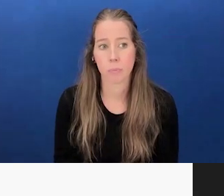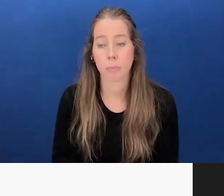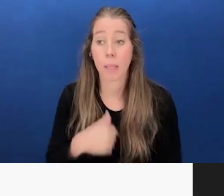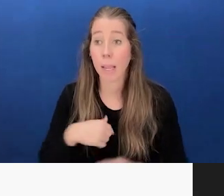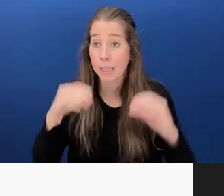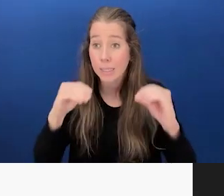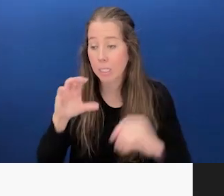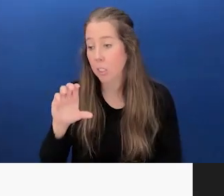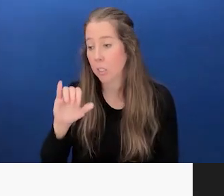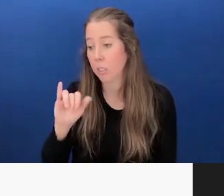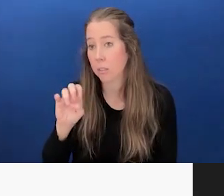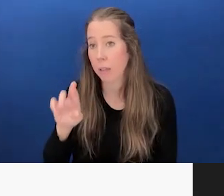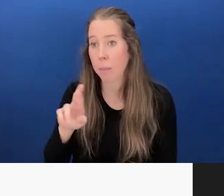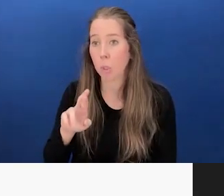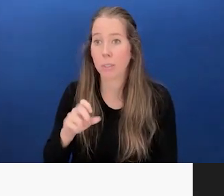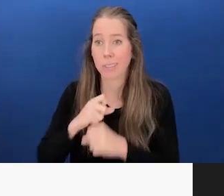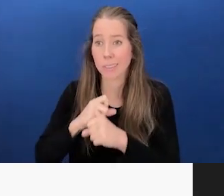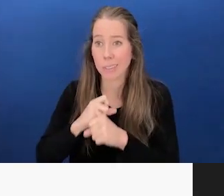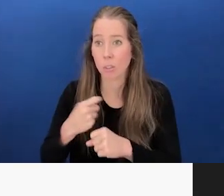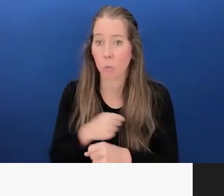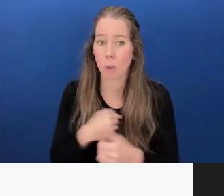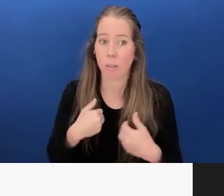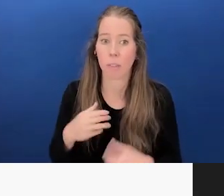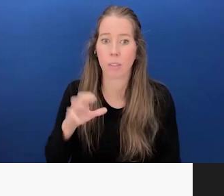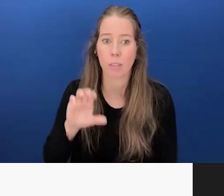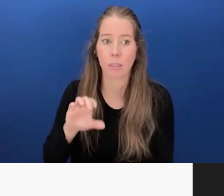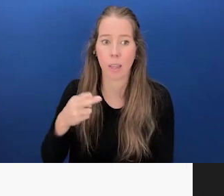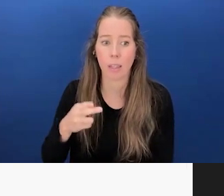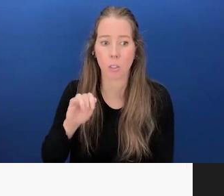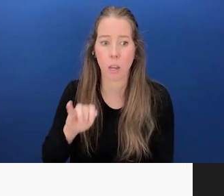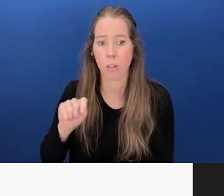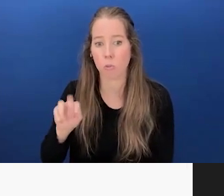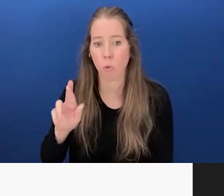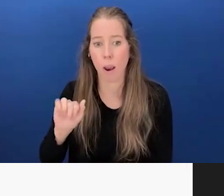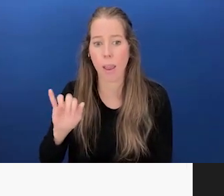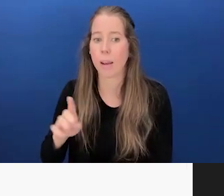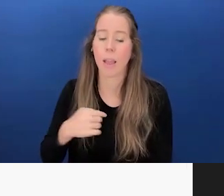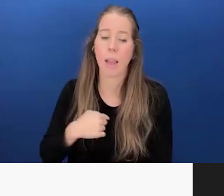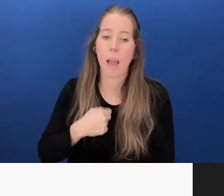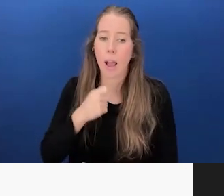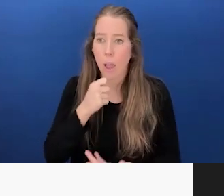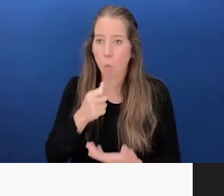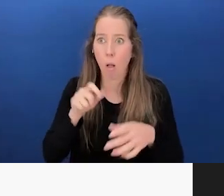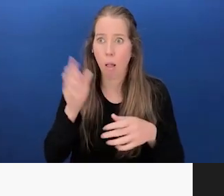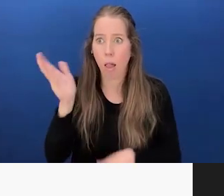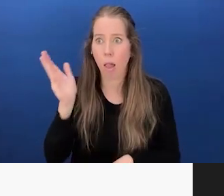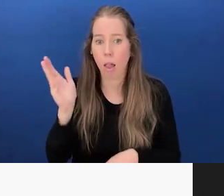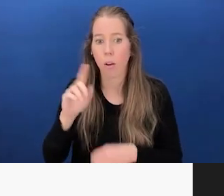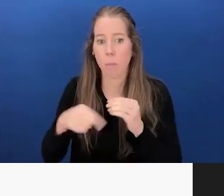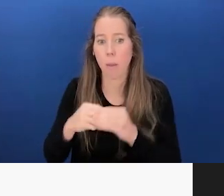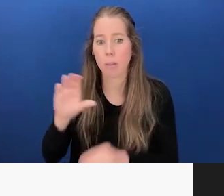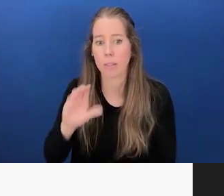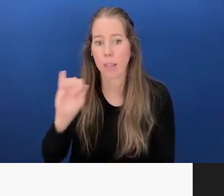cybersecurity. We have this thing in cybersecurity called the CIA triad, and I won't turn this into a lecture on what the CIA triad is, other than to